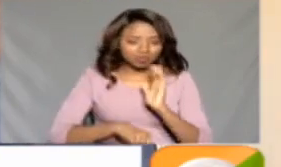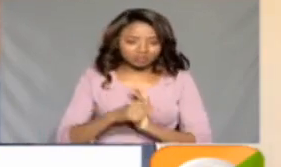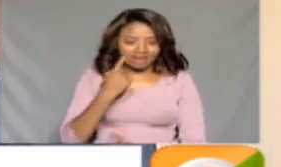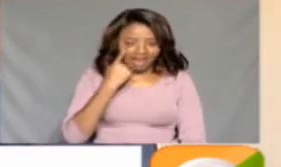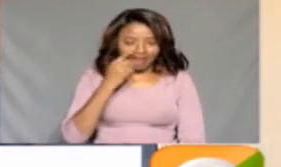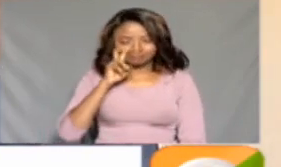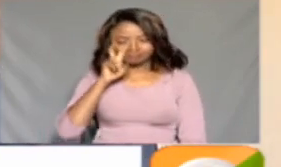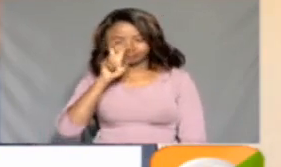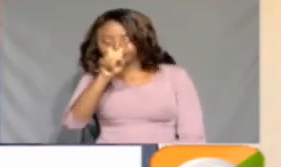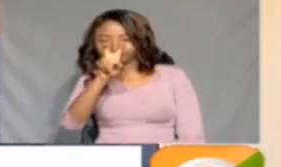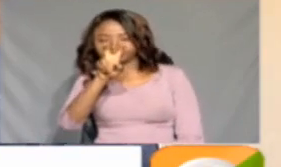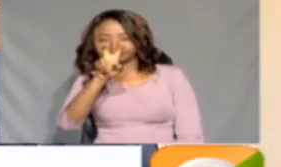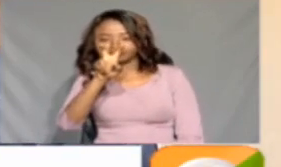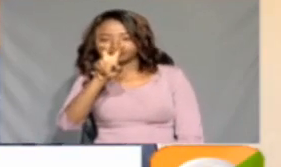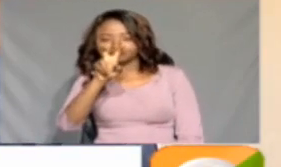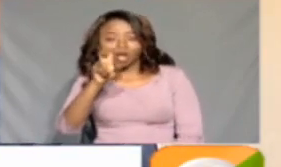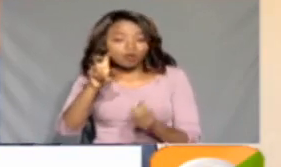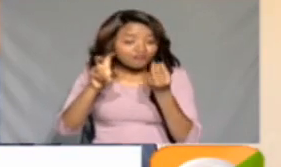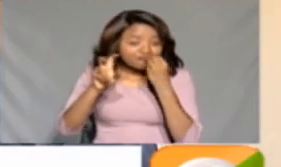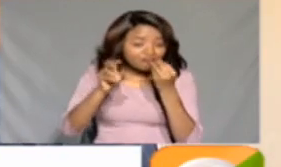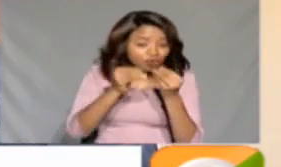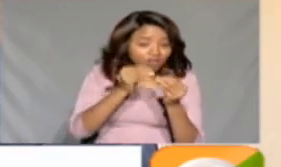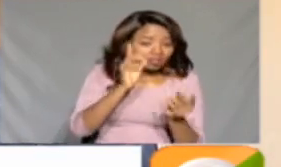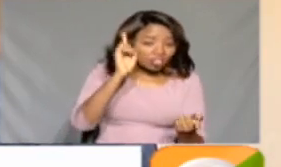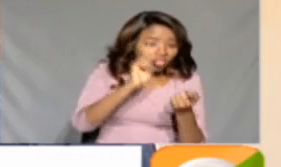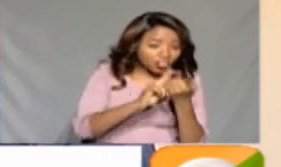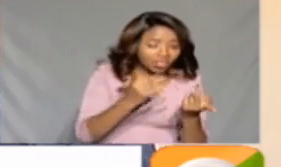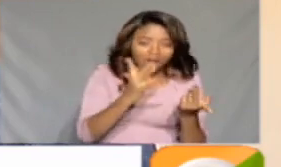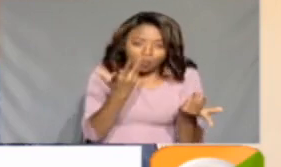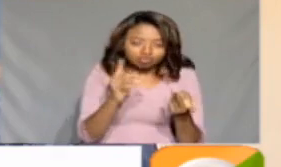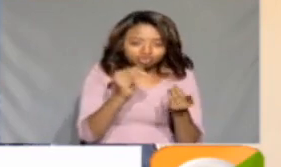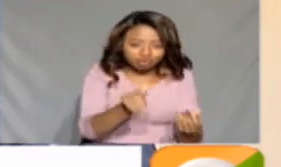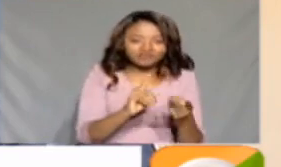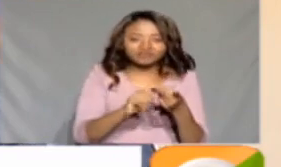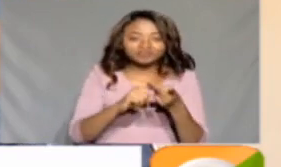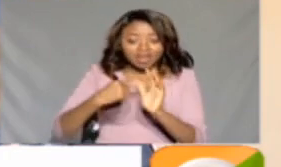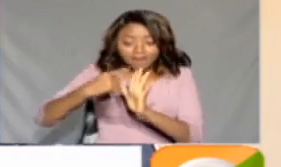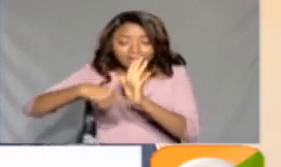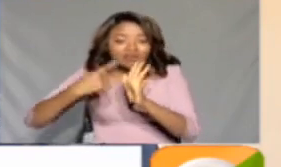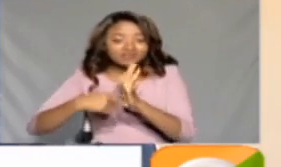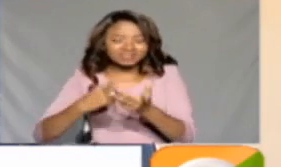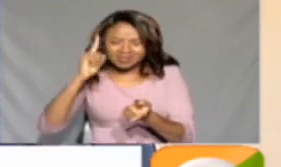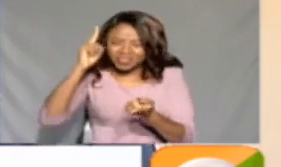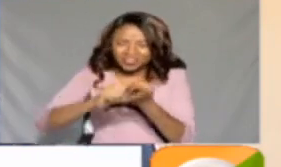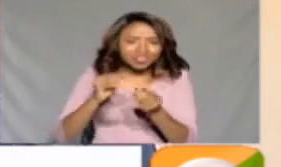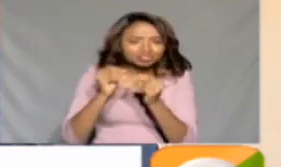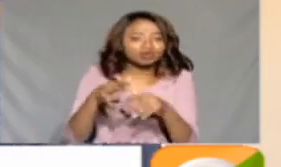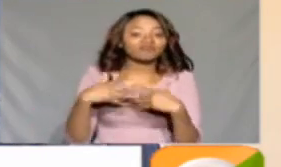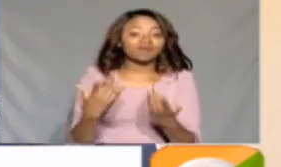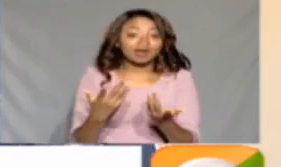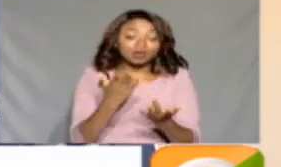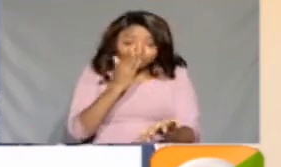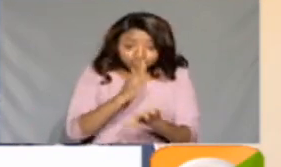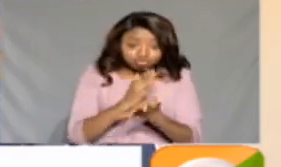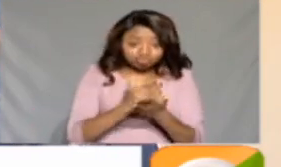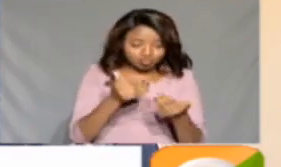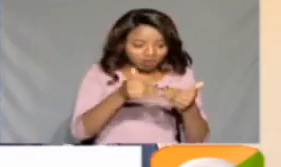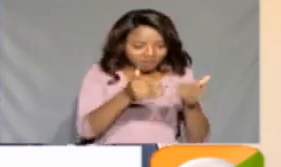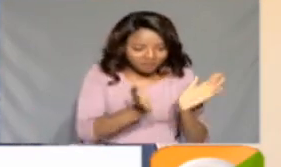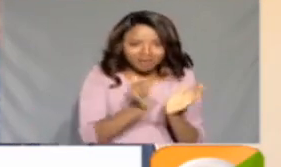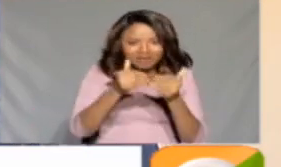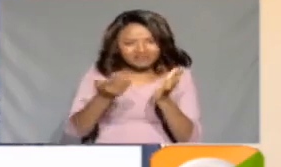on the ball. Okay. The issue of food security, the issue of manufacturing. We need manufacturing. Virtually every family has got those who are